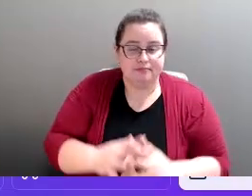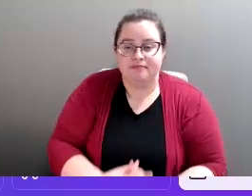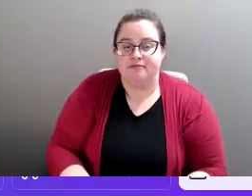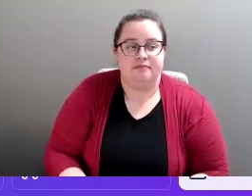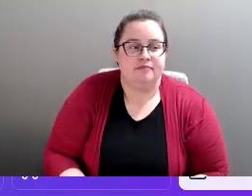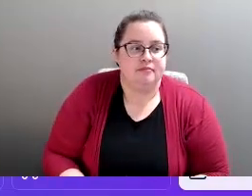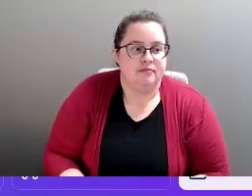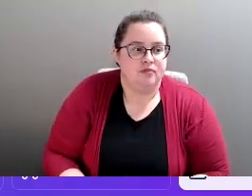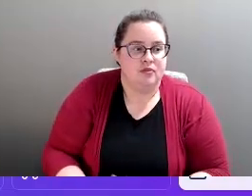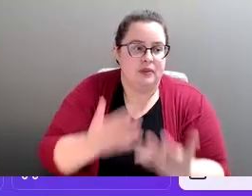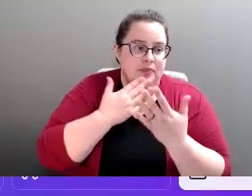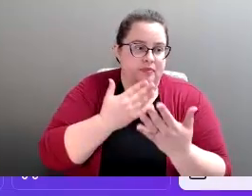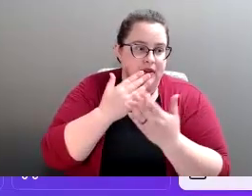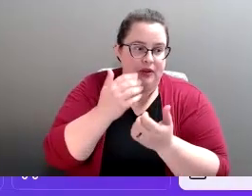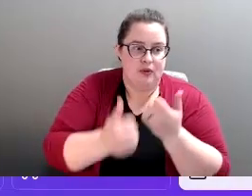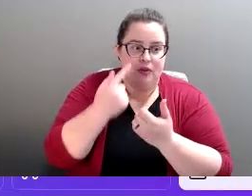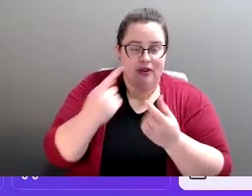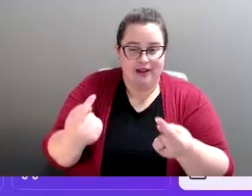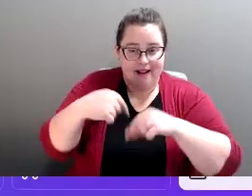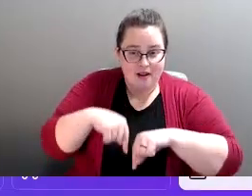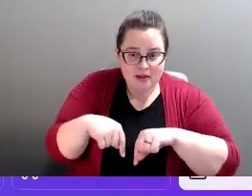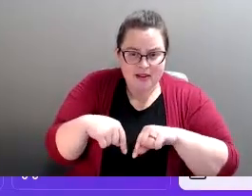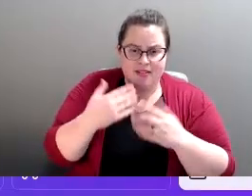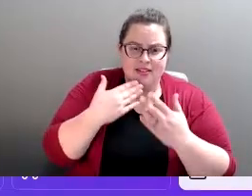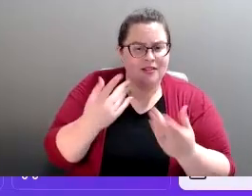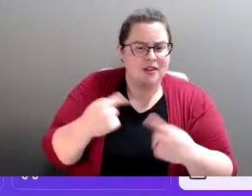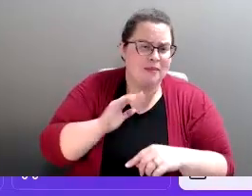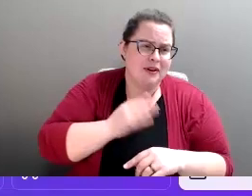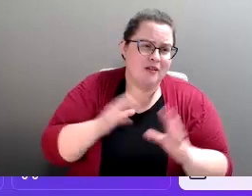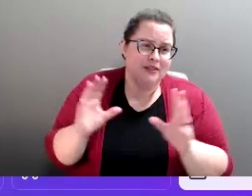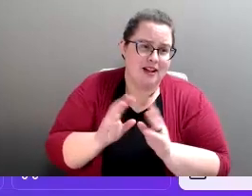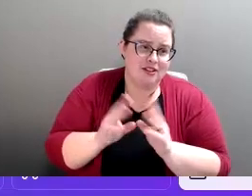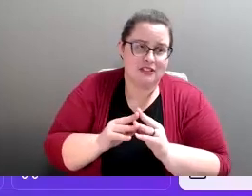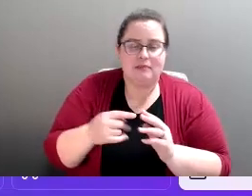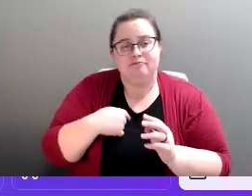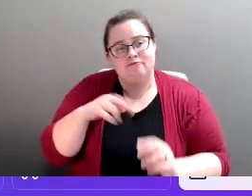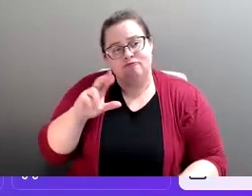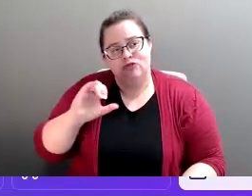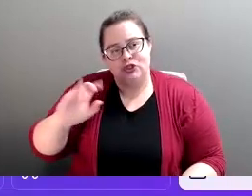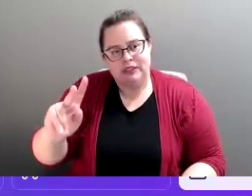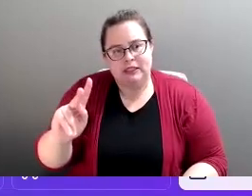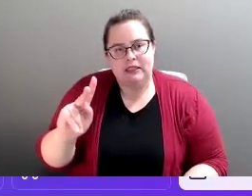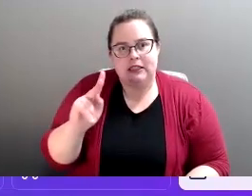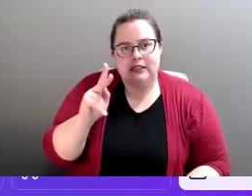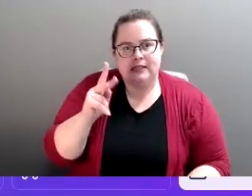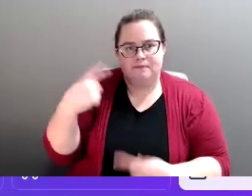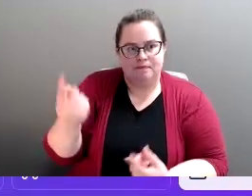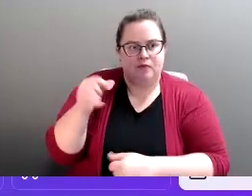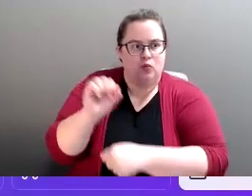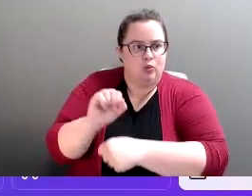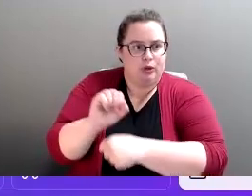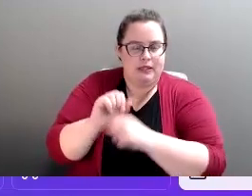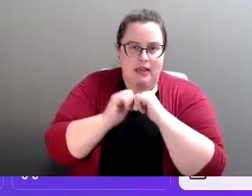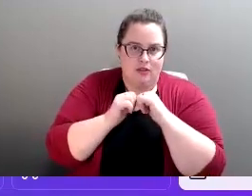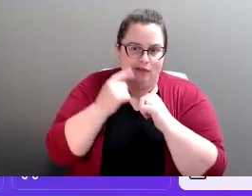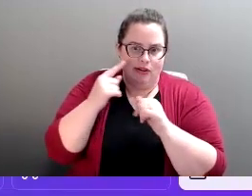Okay. Thank you everyone for being here, and thanks for coming to our session. Rick and I, have been working